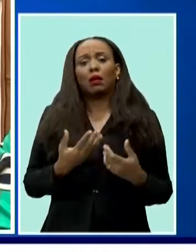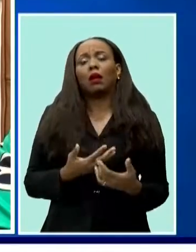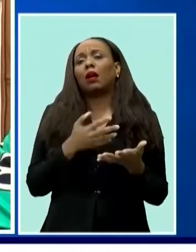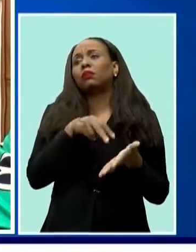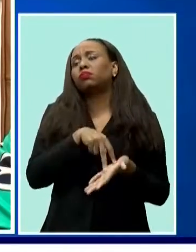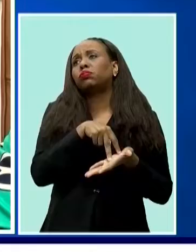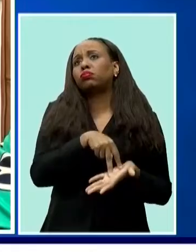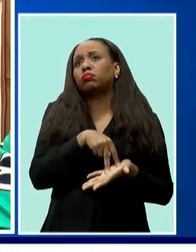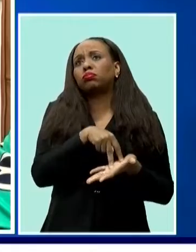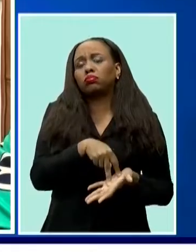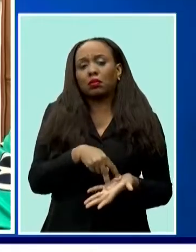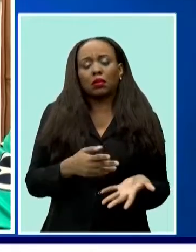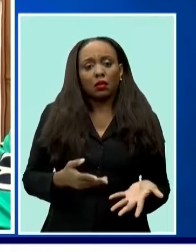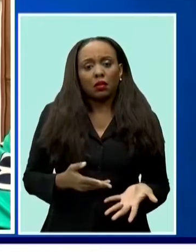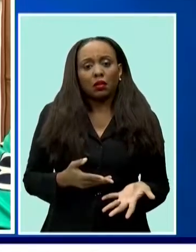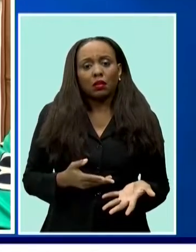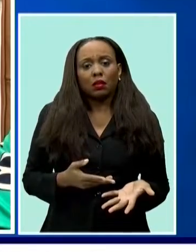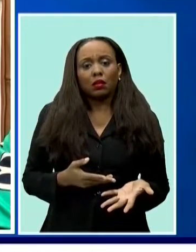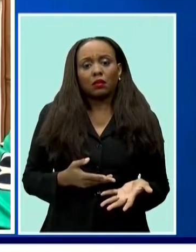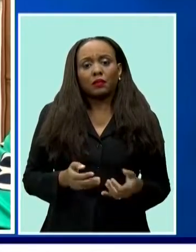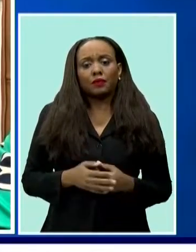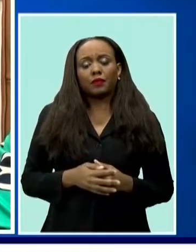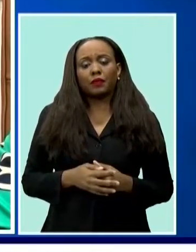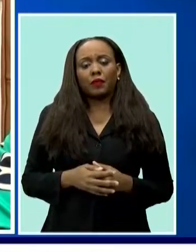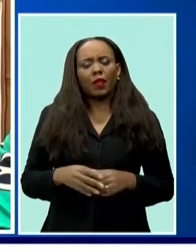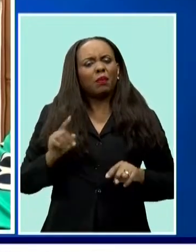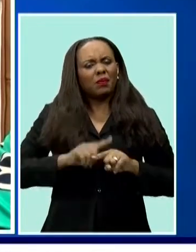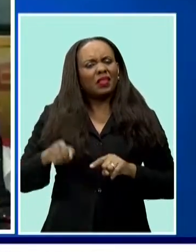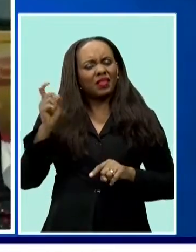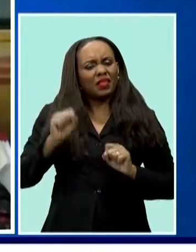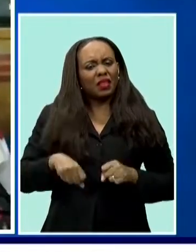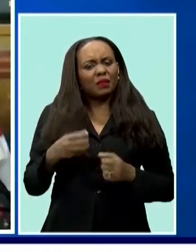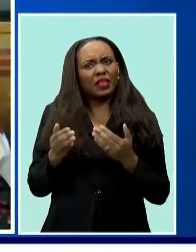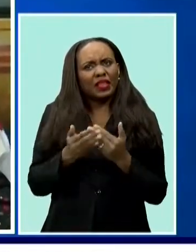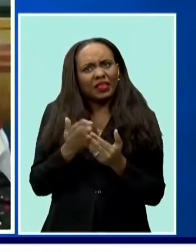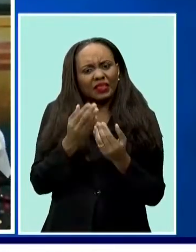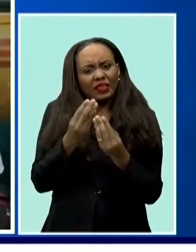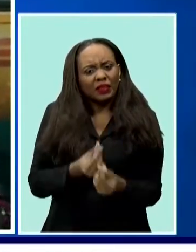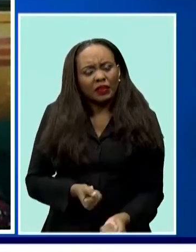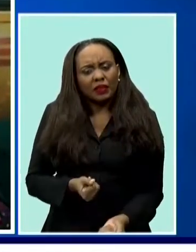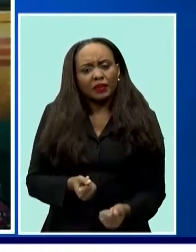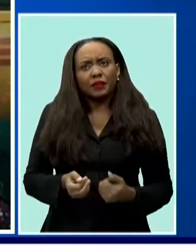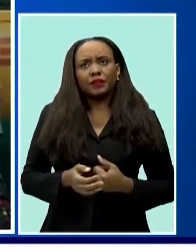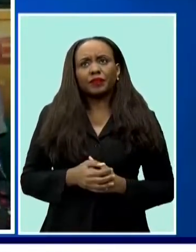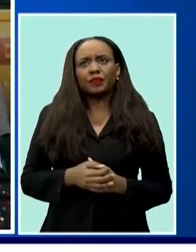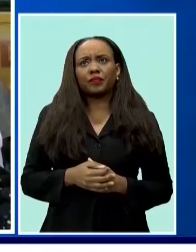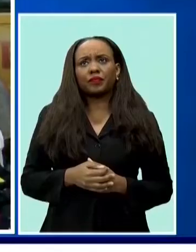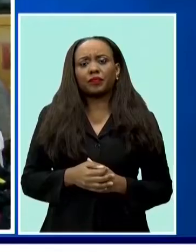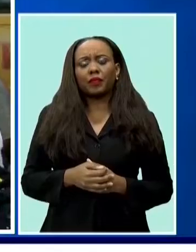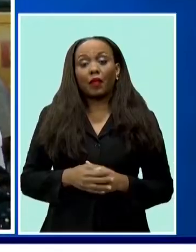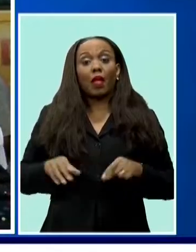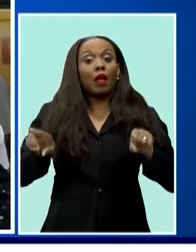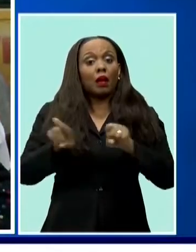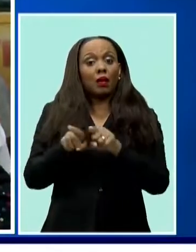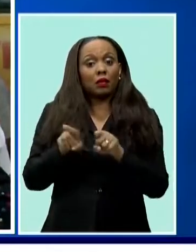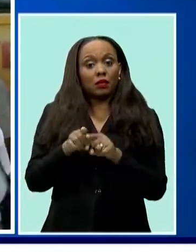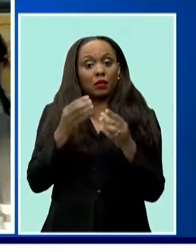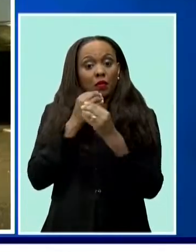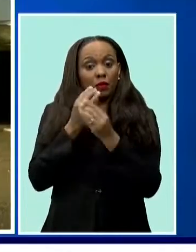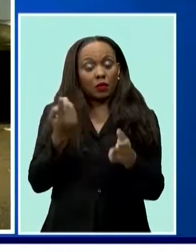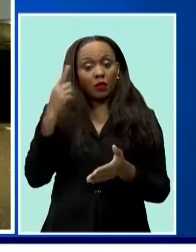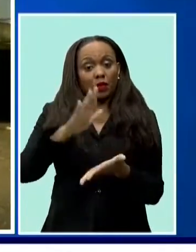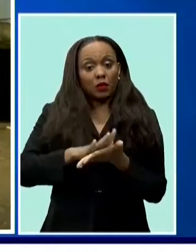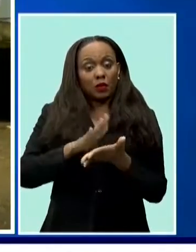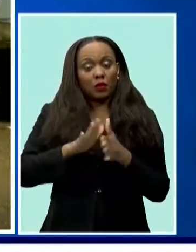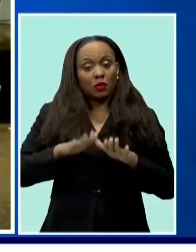by the two ministers that these things are capable of resolution. Meanwhile, there was also some news for school children regarding